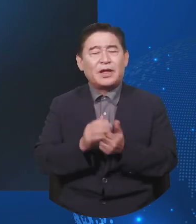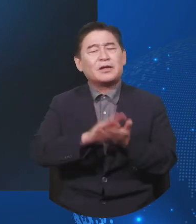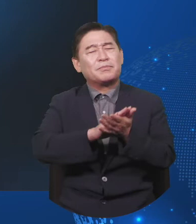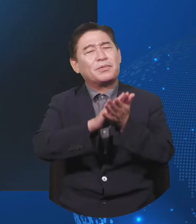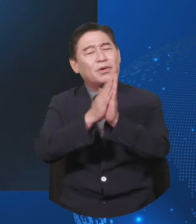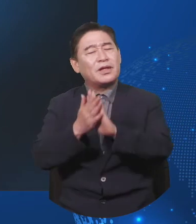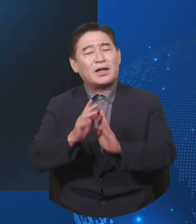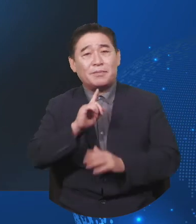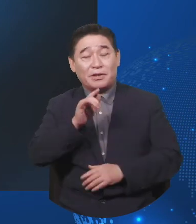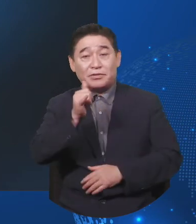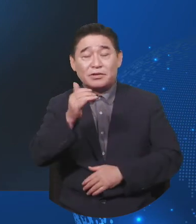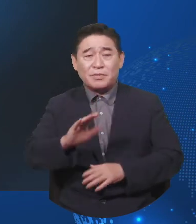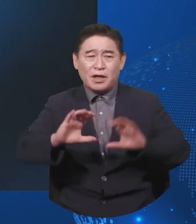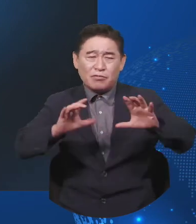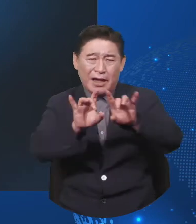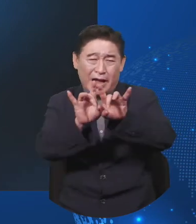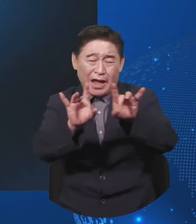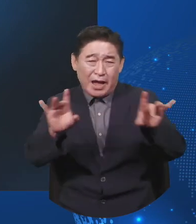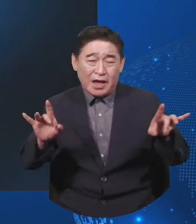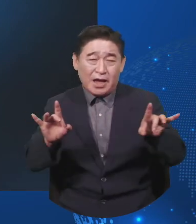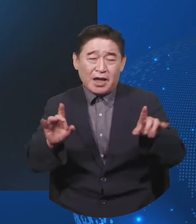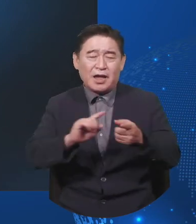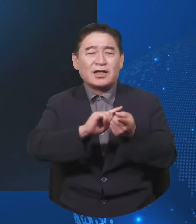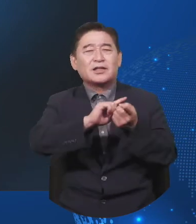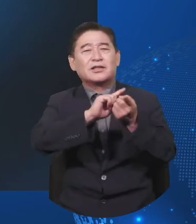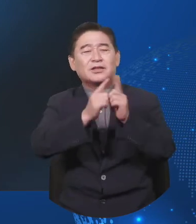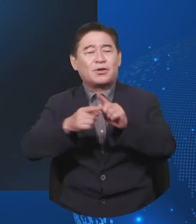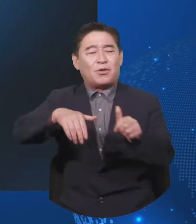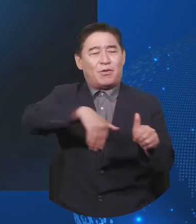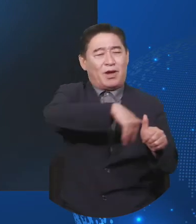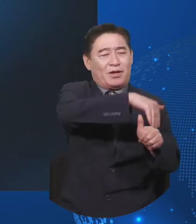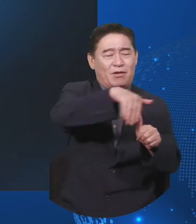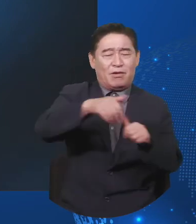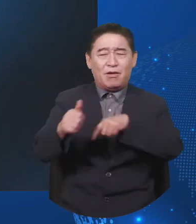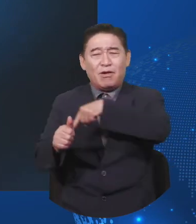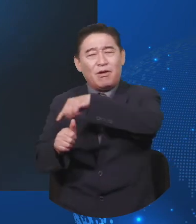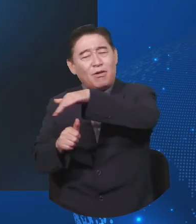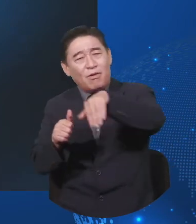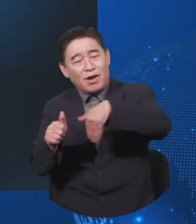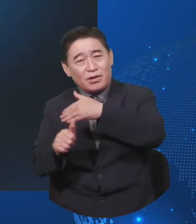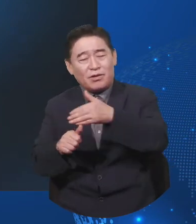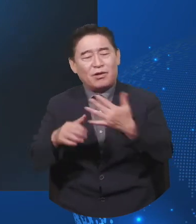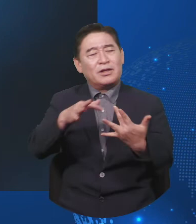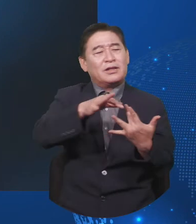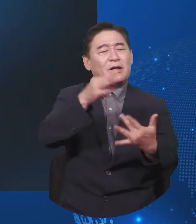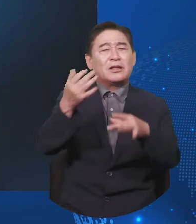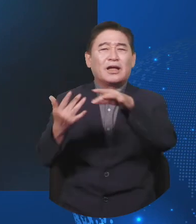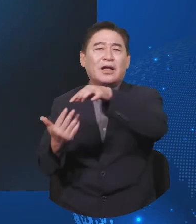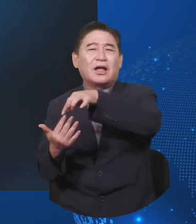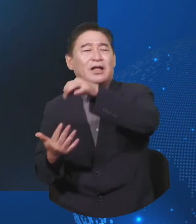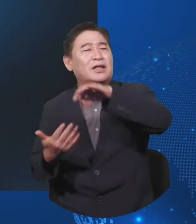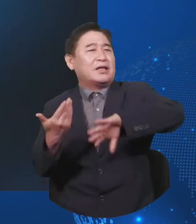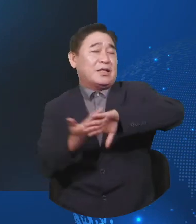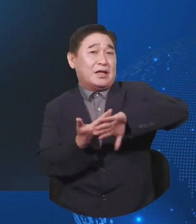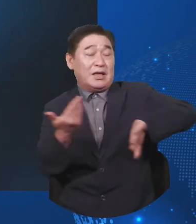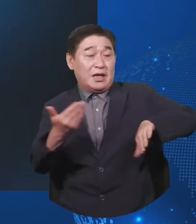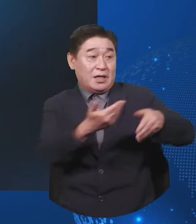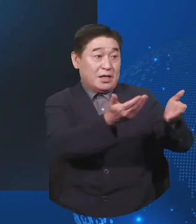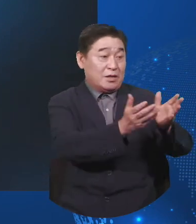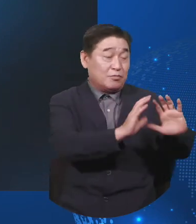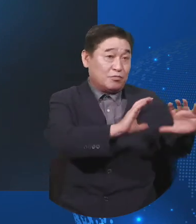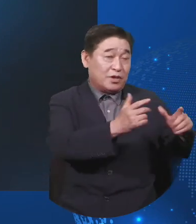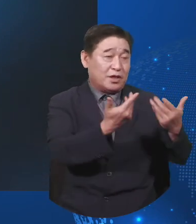have different contexts and make different choices. For example, in some countries, they set up a development